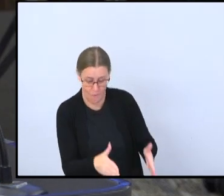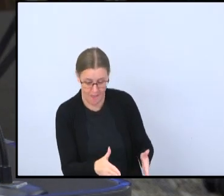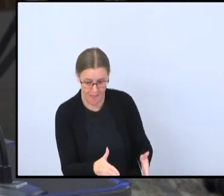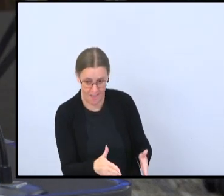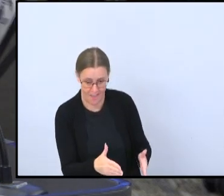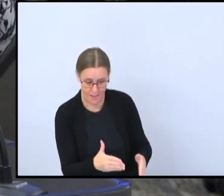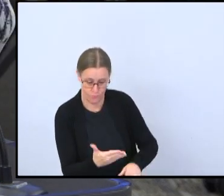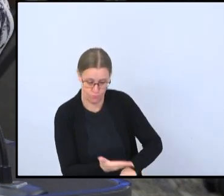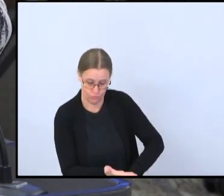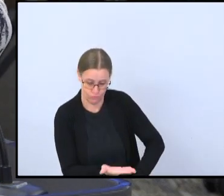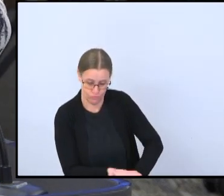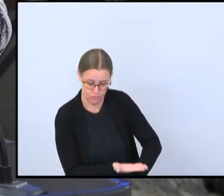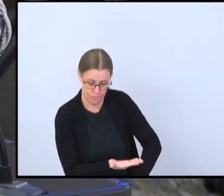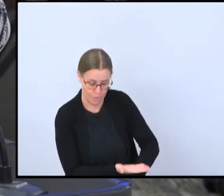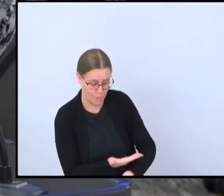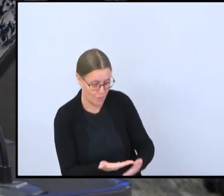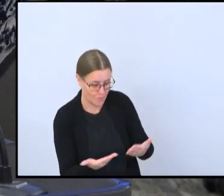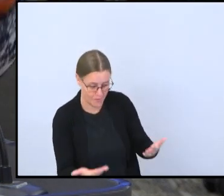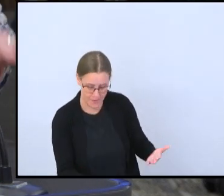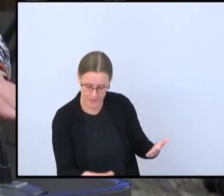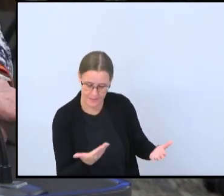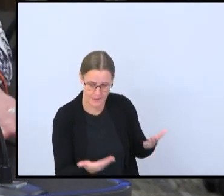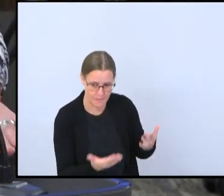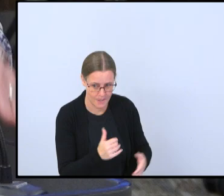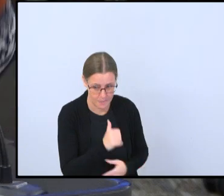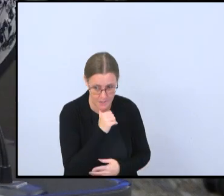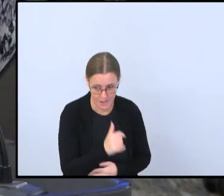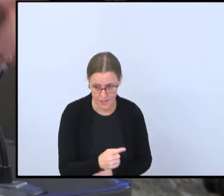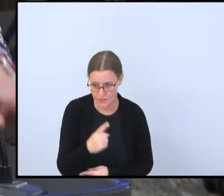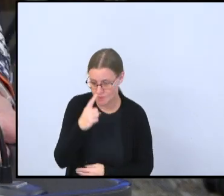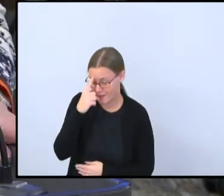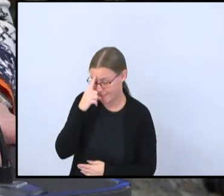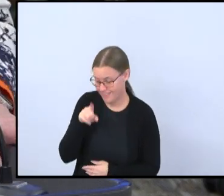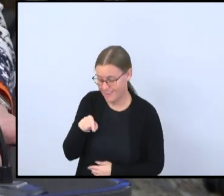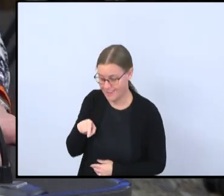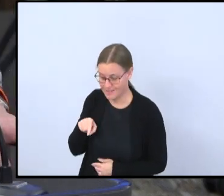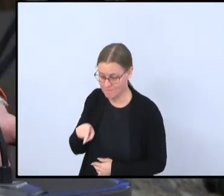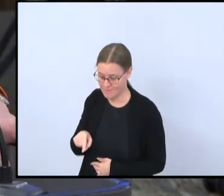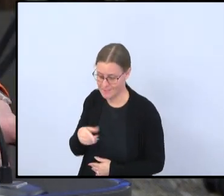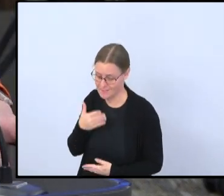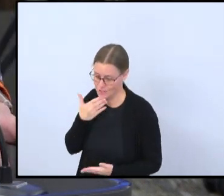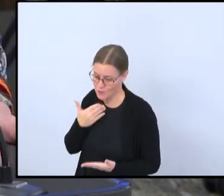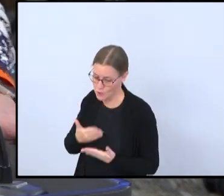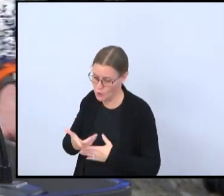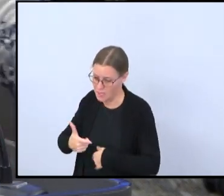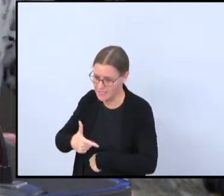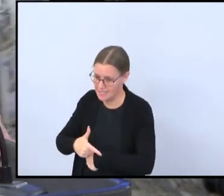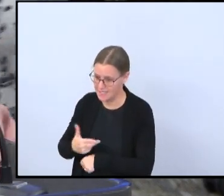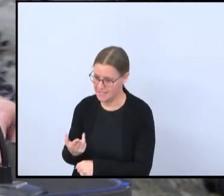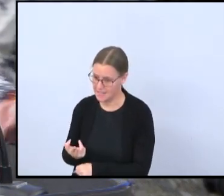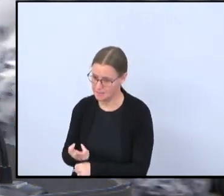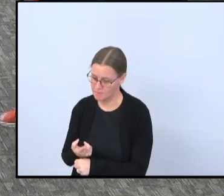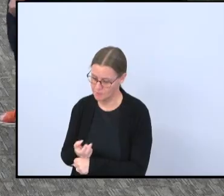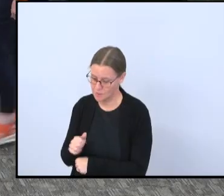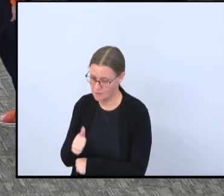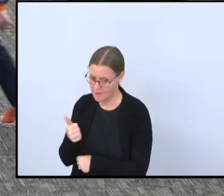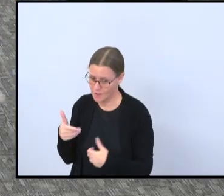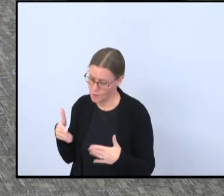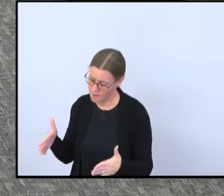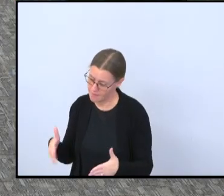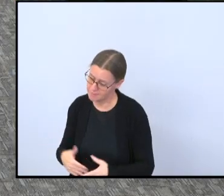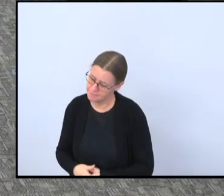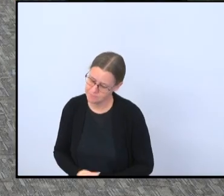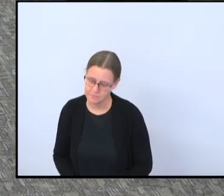available to us for these kinds of projects. So I think this is probably a good time to do something like this. Thank you, Ms.